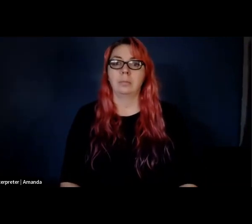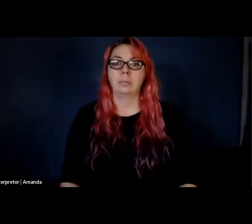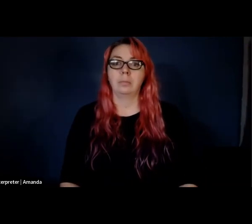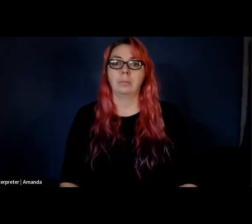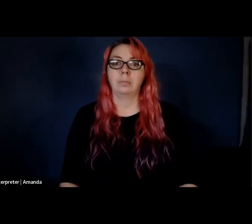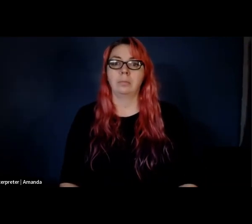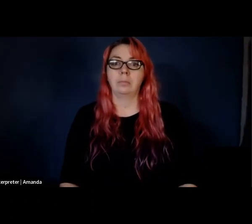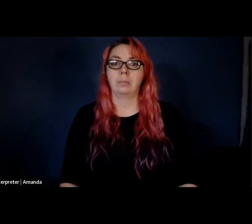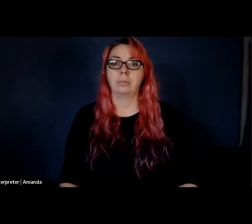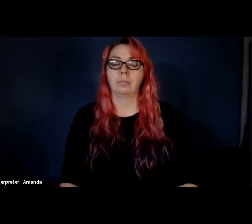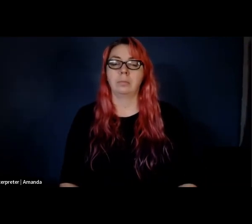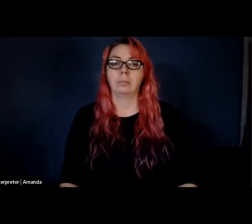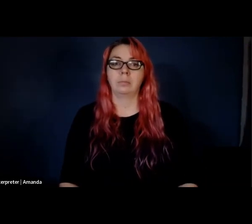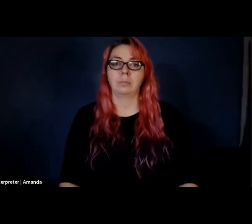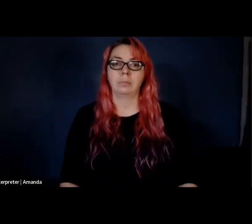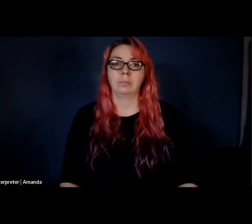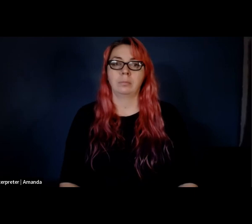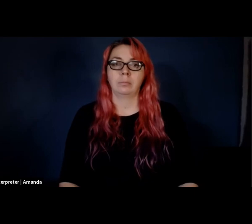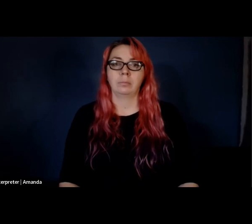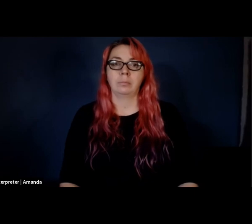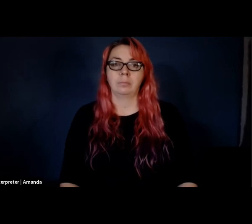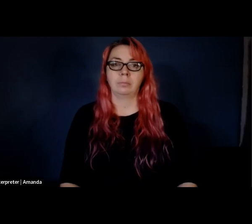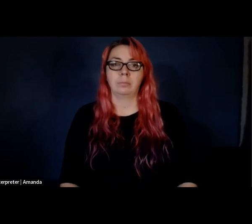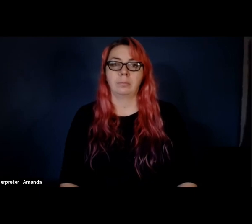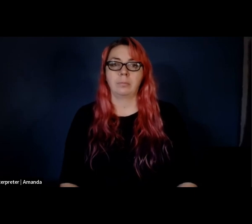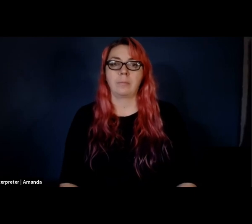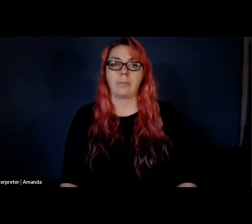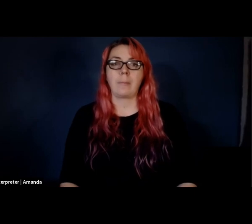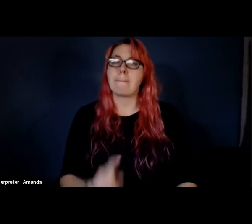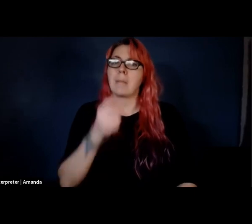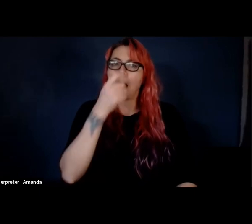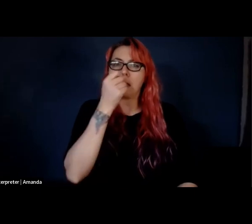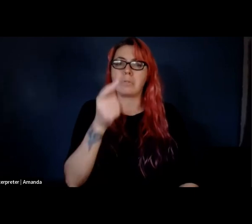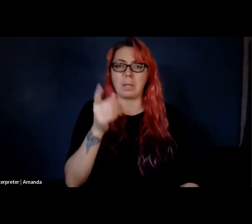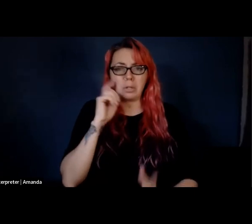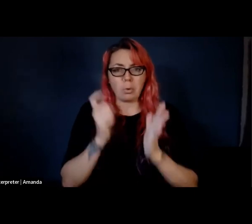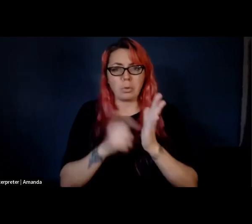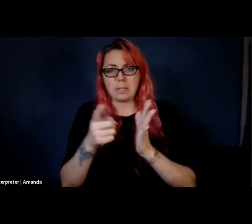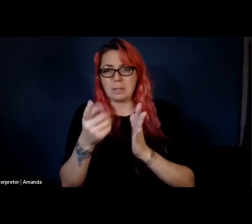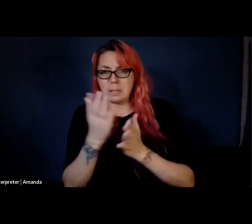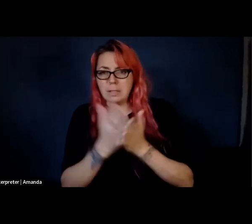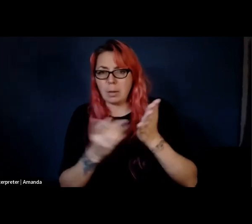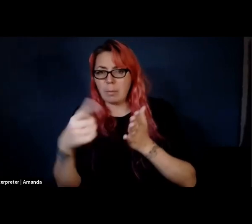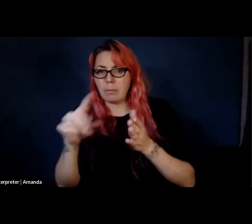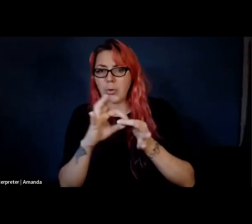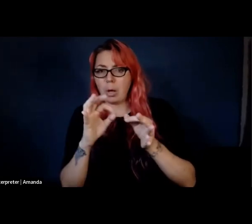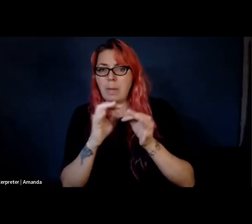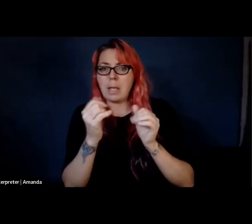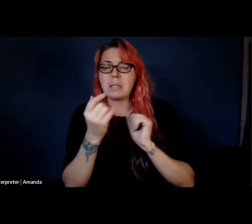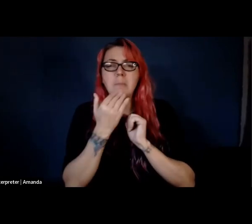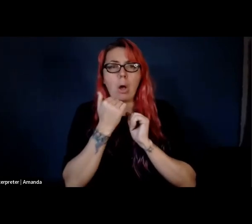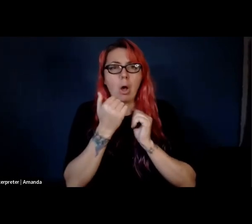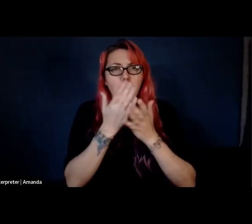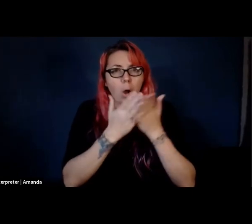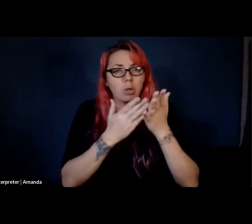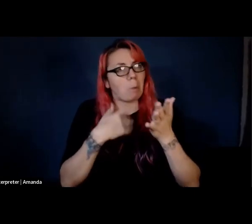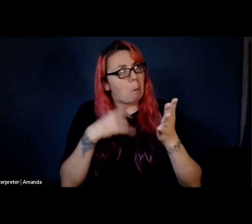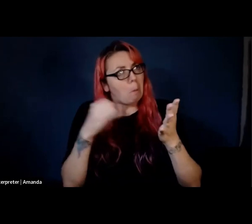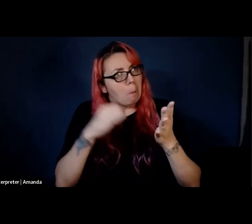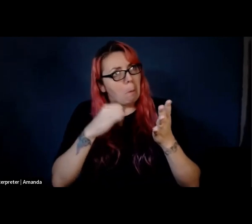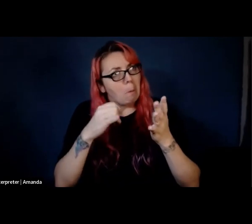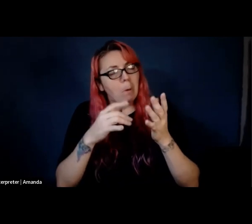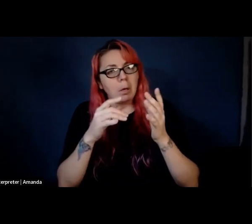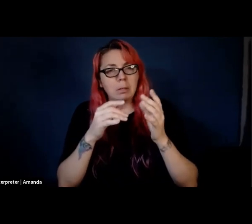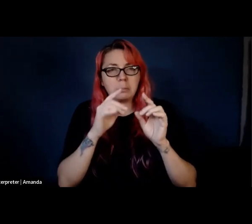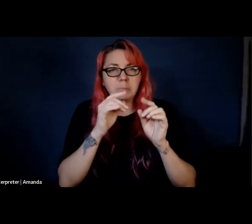Yeah, and thank you for those of you who are saying, yeah, familiar bits, but there's things I still didn't know. And I think it's so important sometimes to understand the breadth of this,